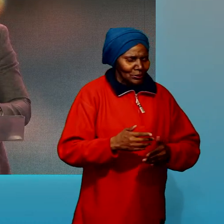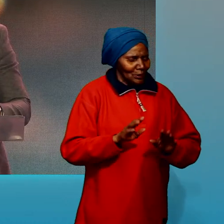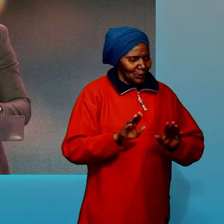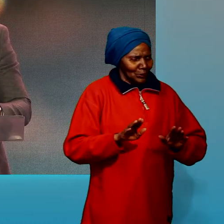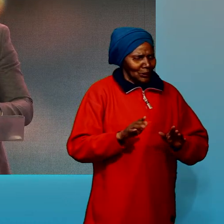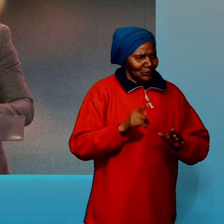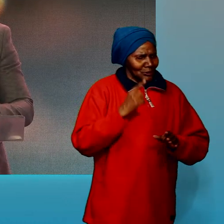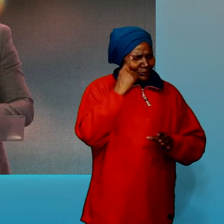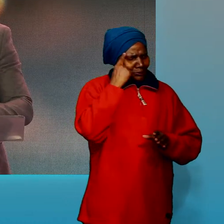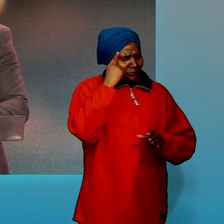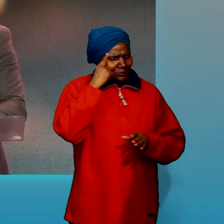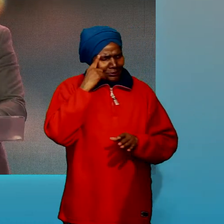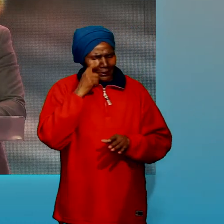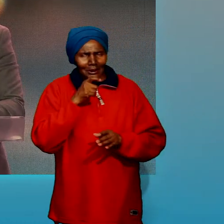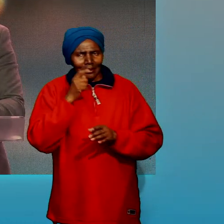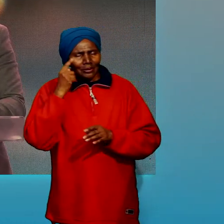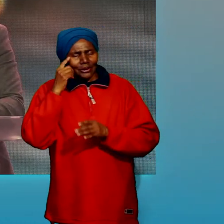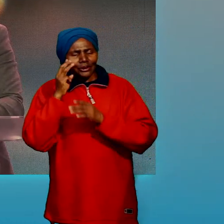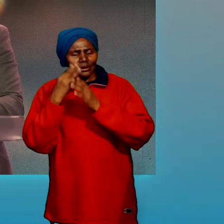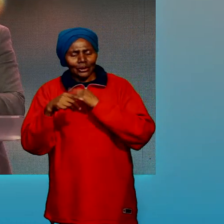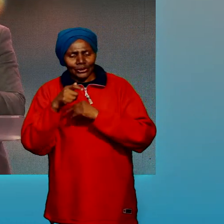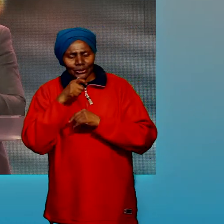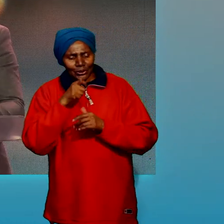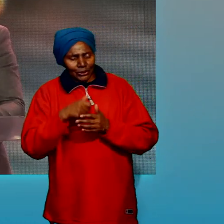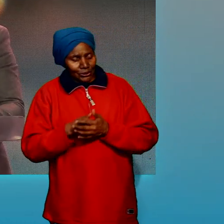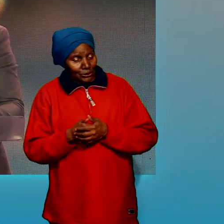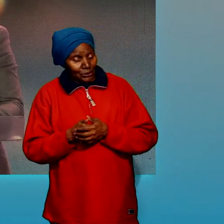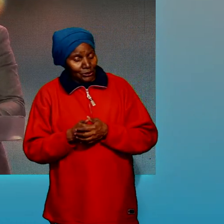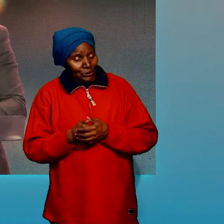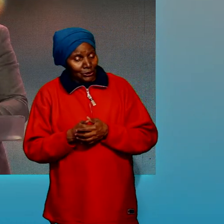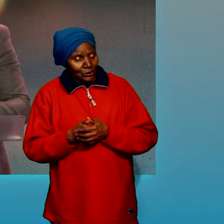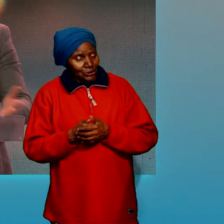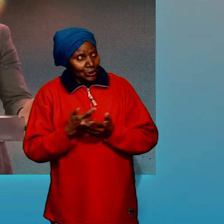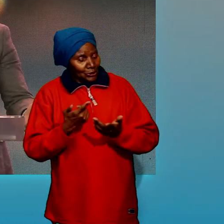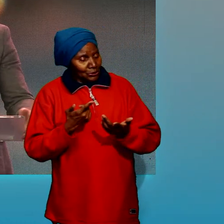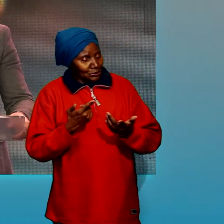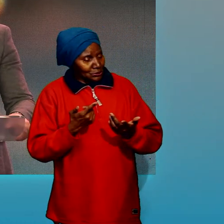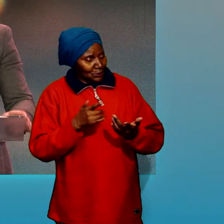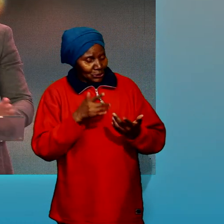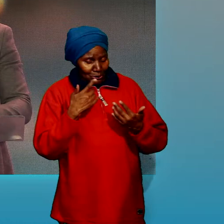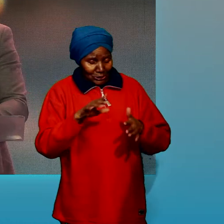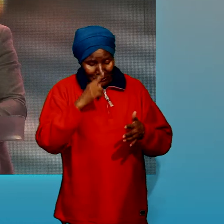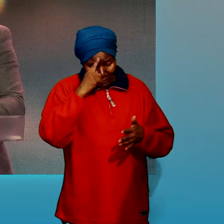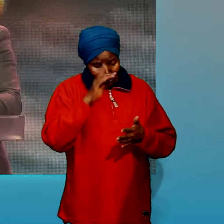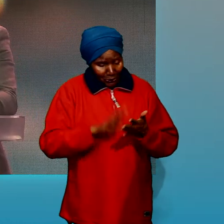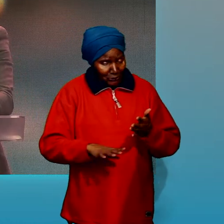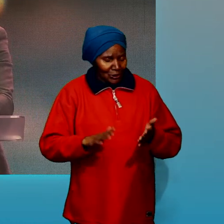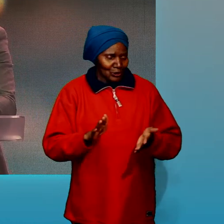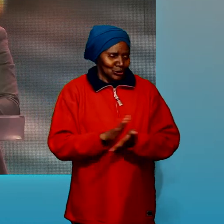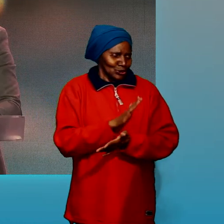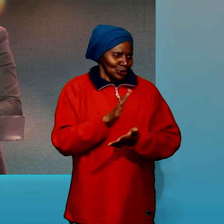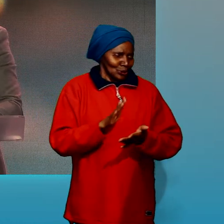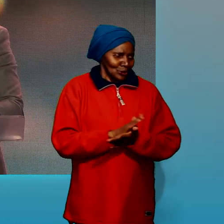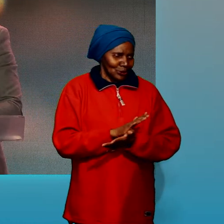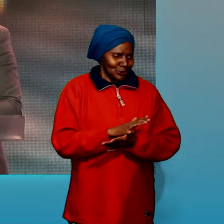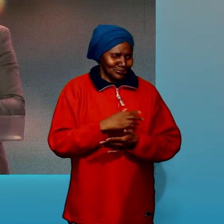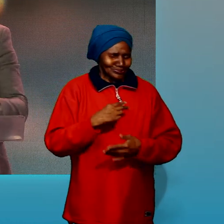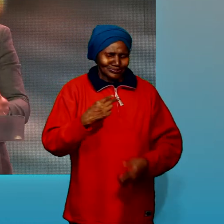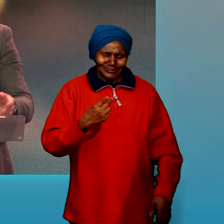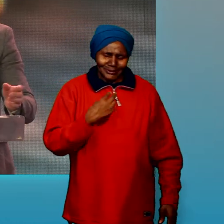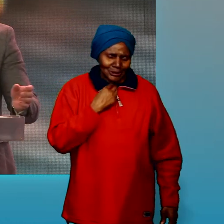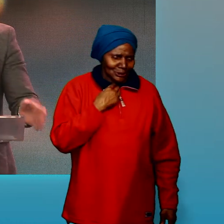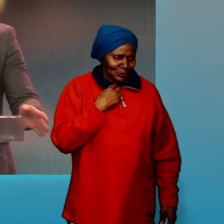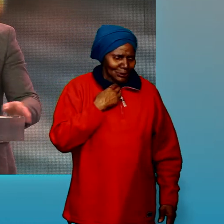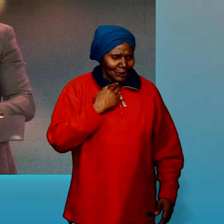with Jesus, you will have encountered and experienced great joy, disappointment, heartache, loss, pain,